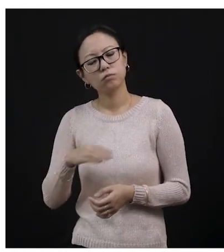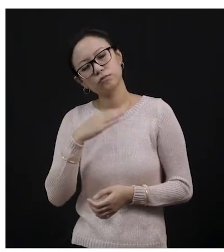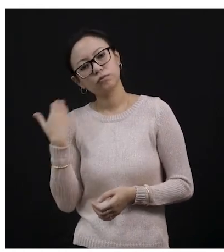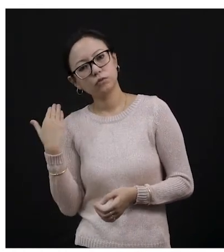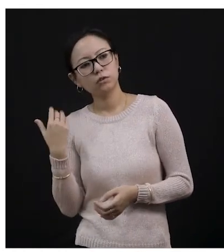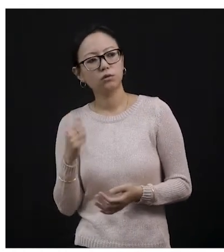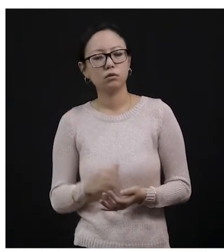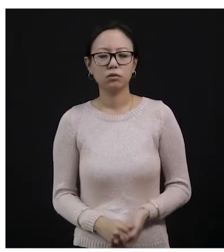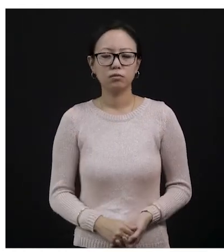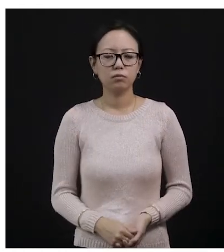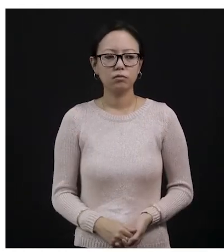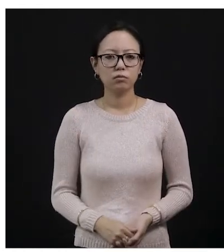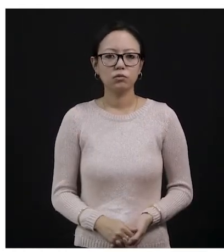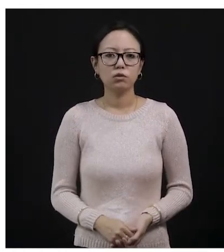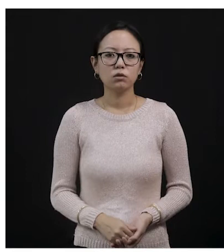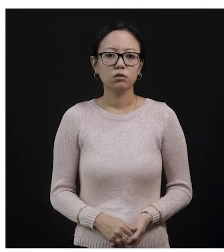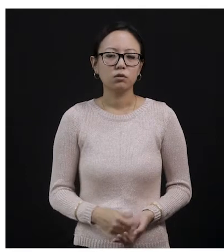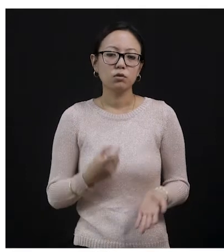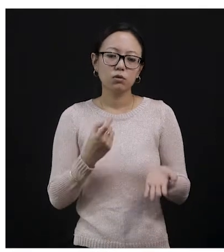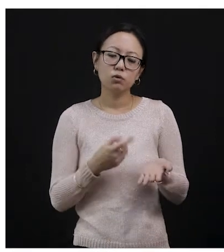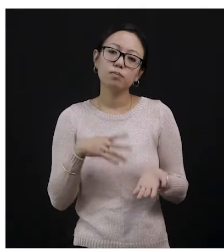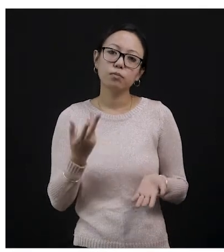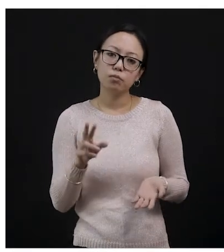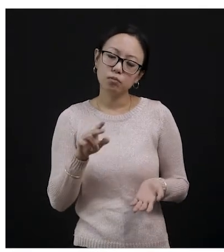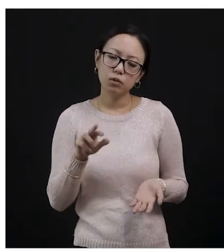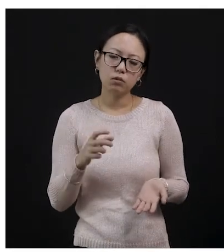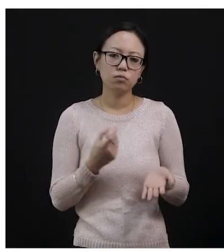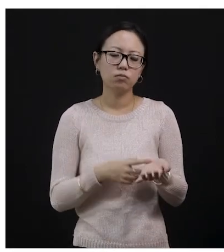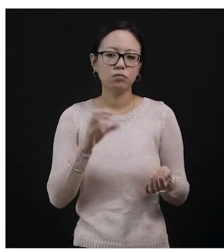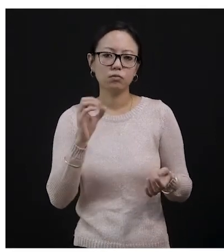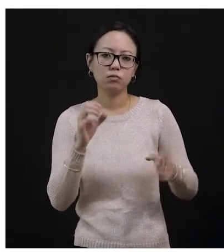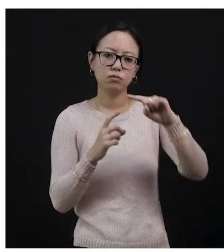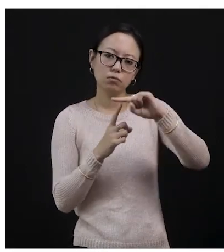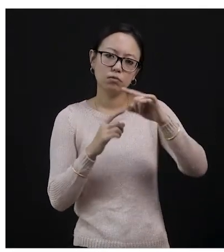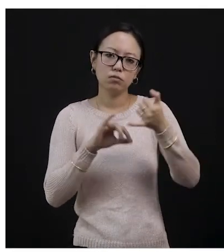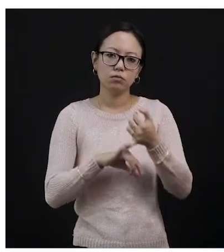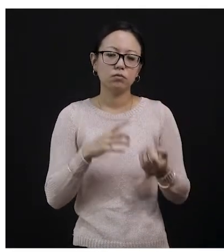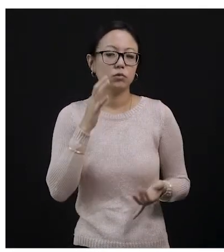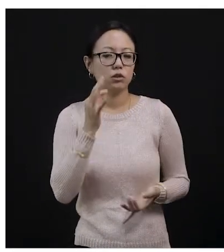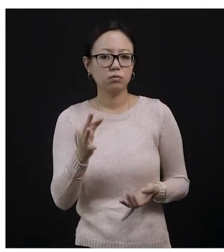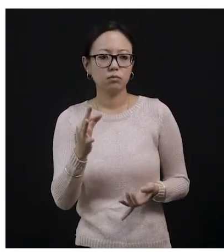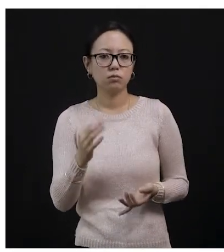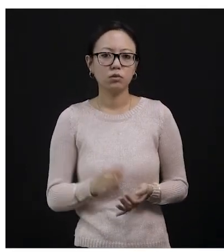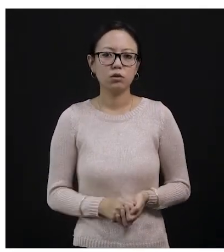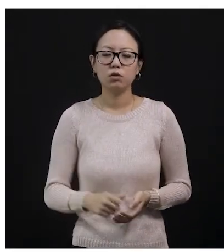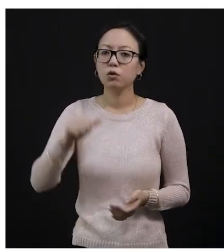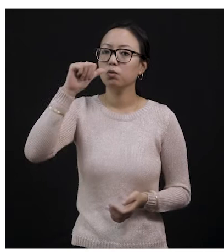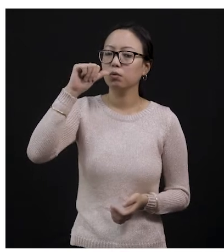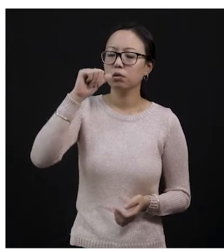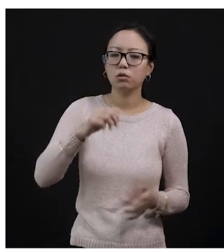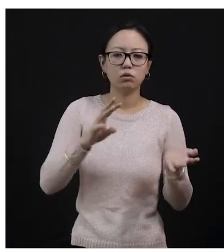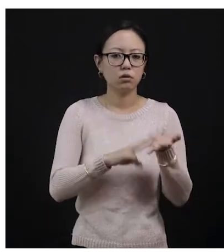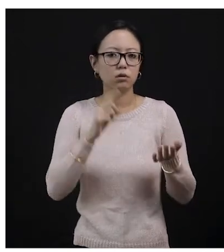or withered. That means roots are very important, which absorbs water and minerals